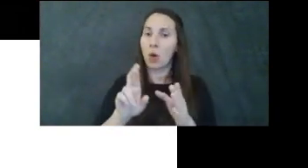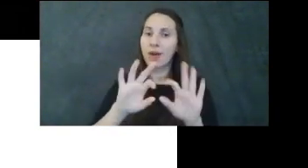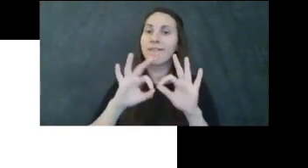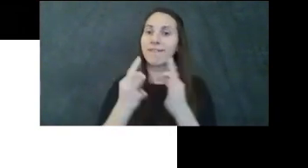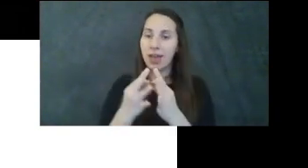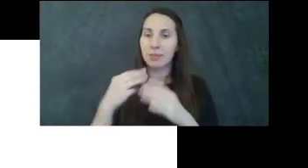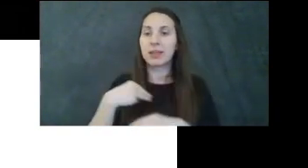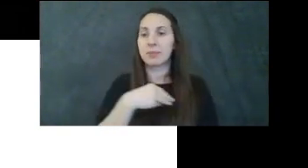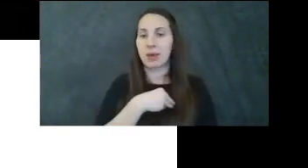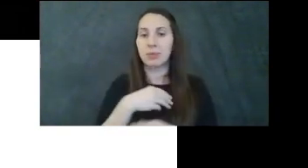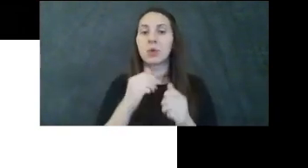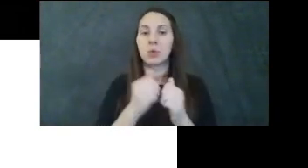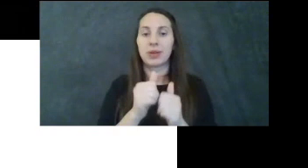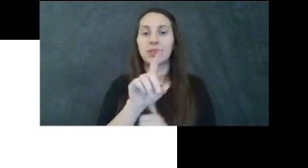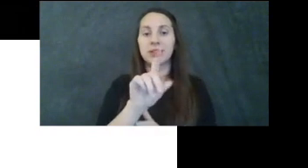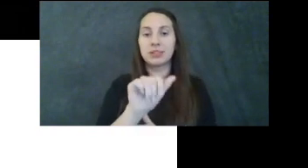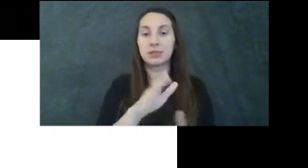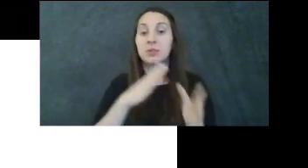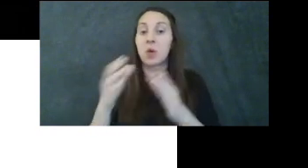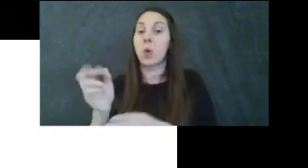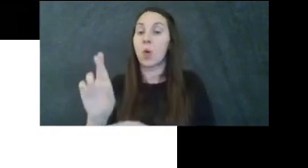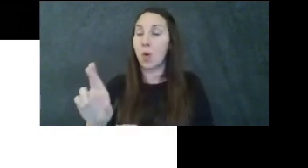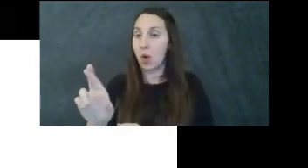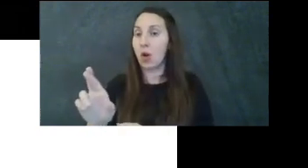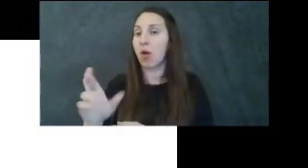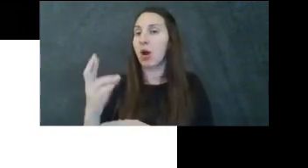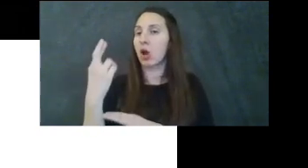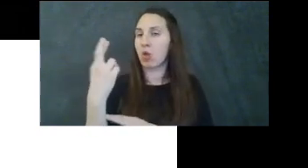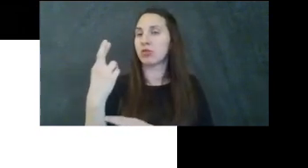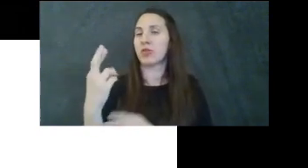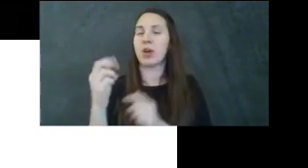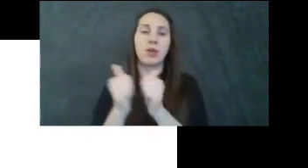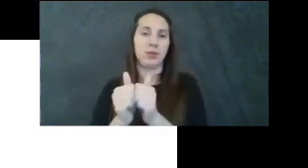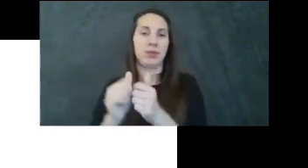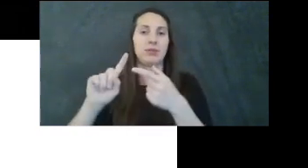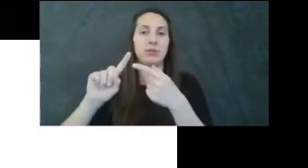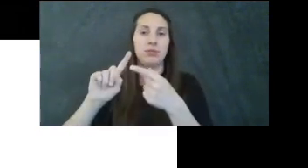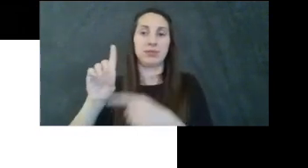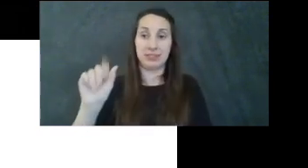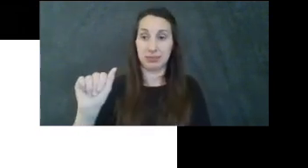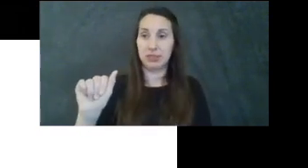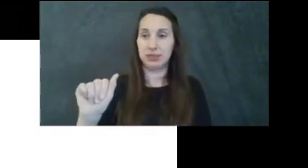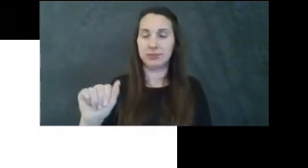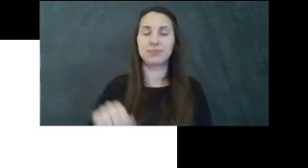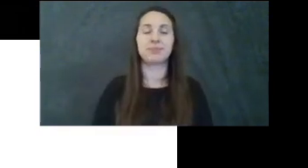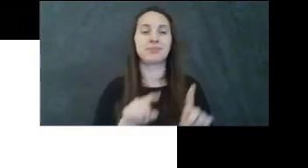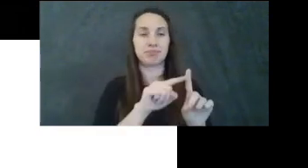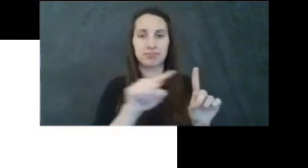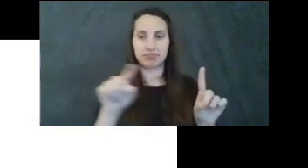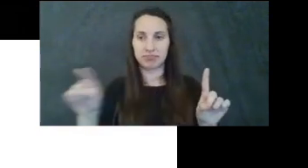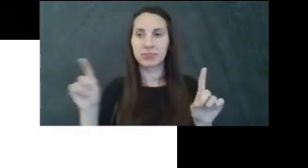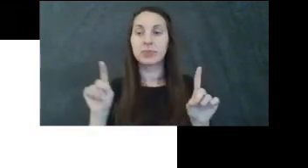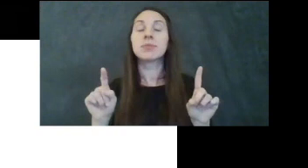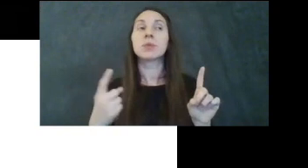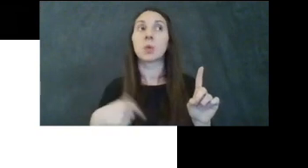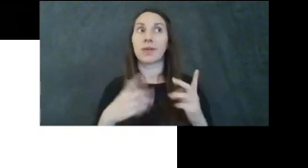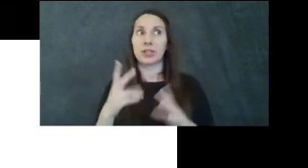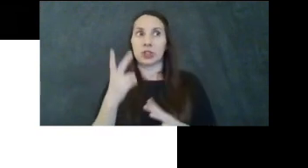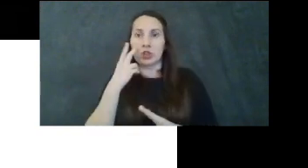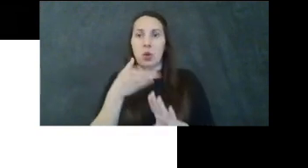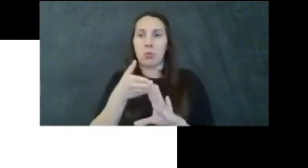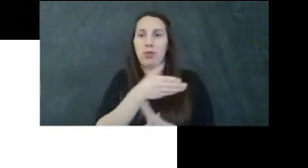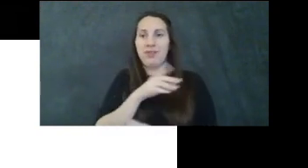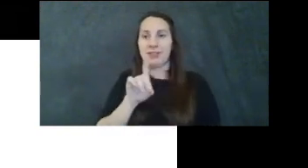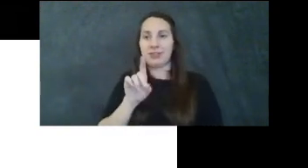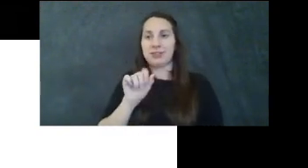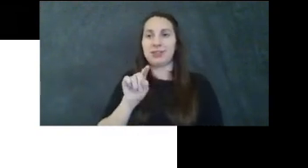disability, or having a close friend with a disability. And obviously, as we've seen in that data, you're dealing